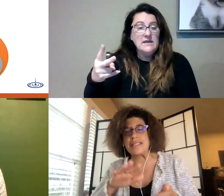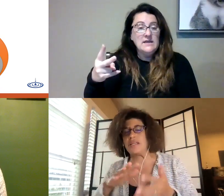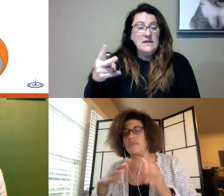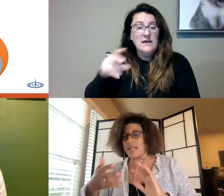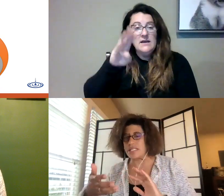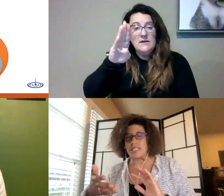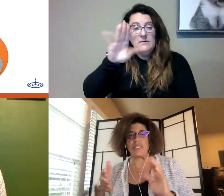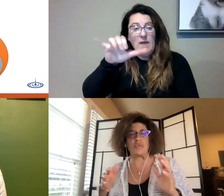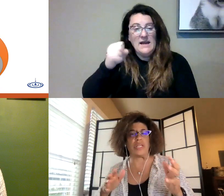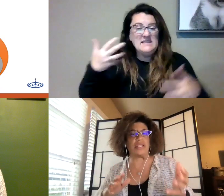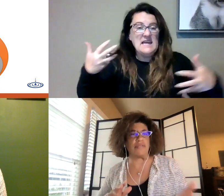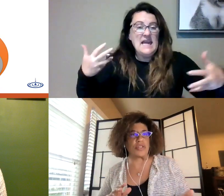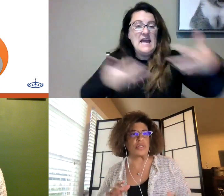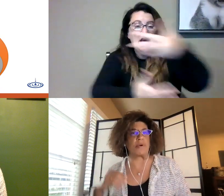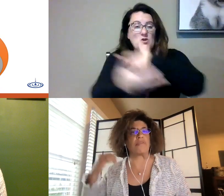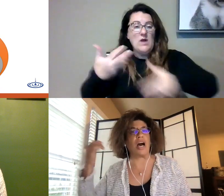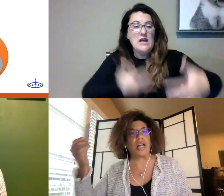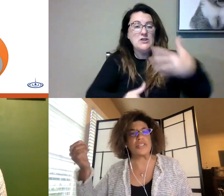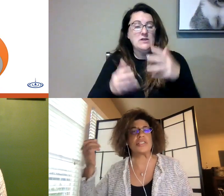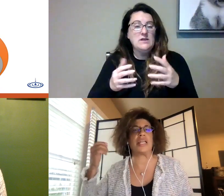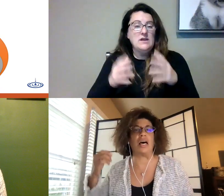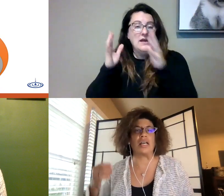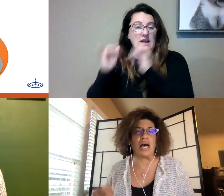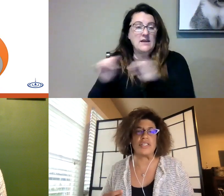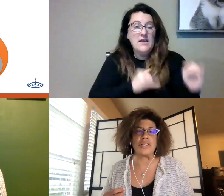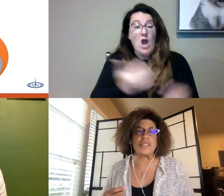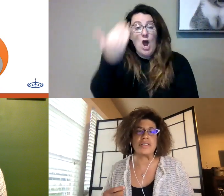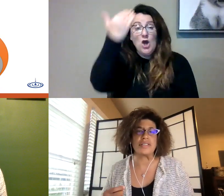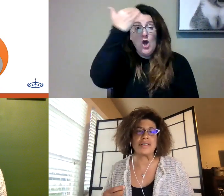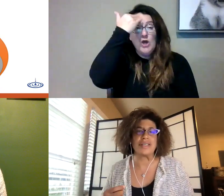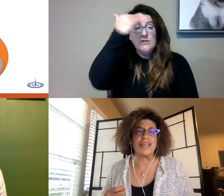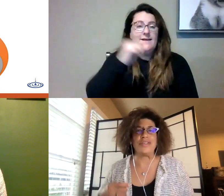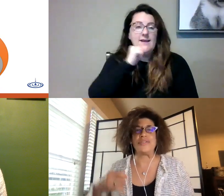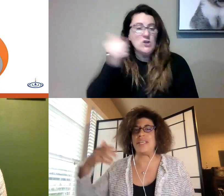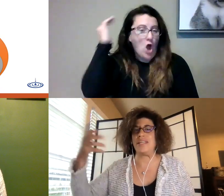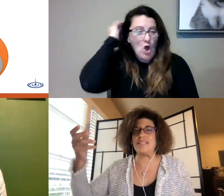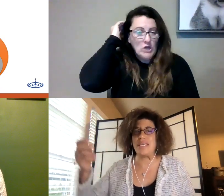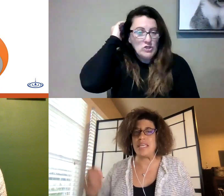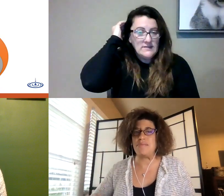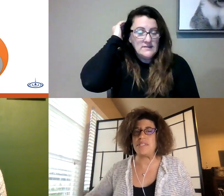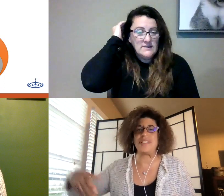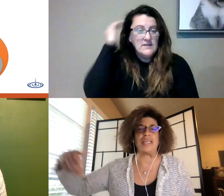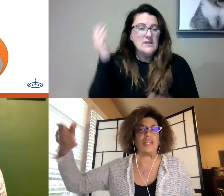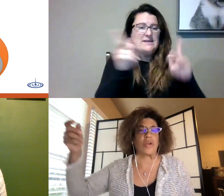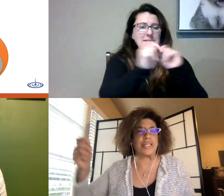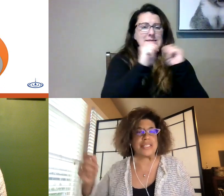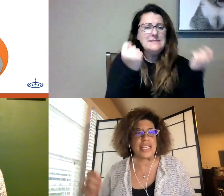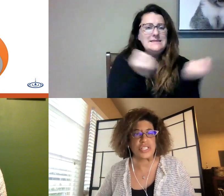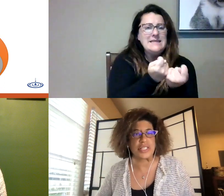biased interactions between individuals, both conscious and unconscious. You see it in teams, you see it